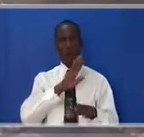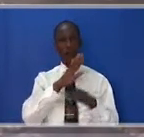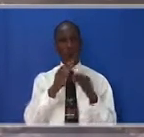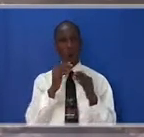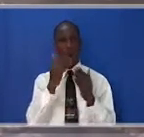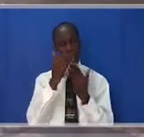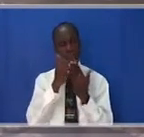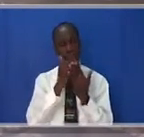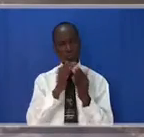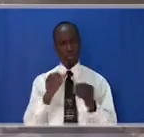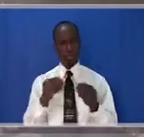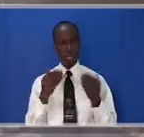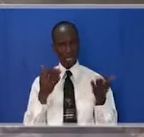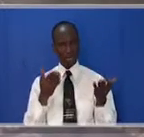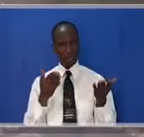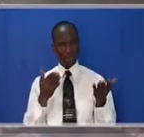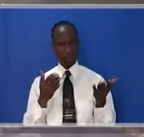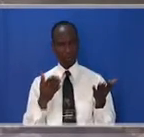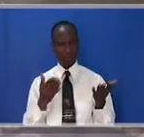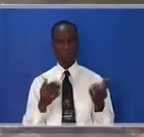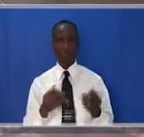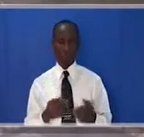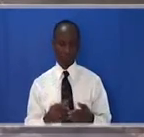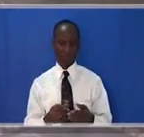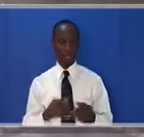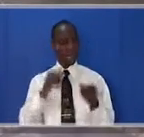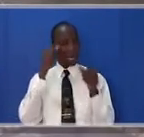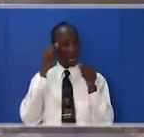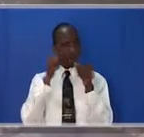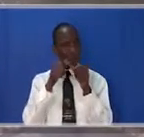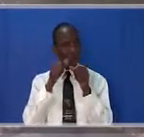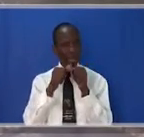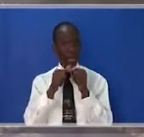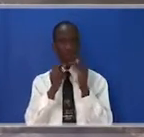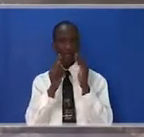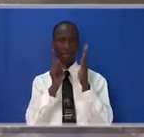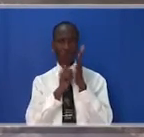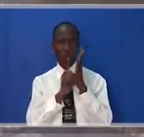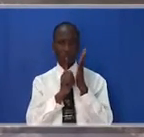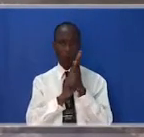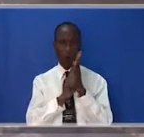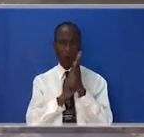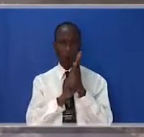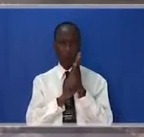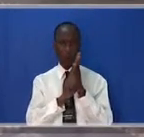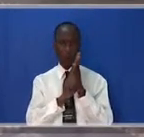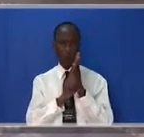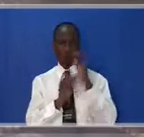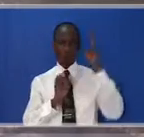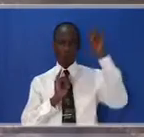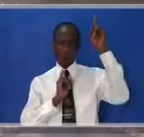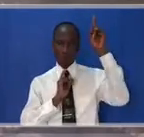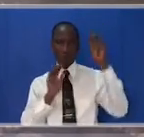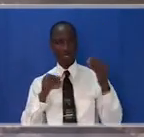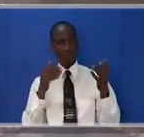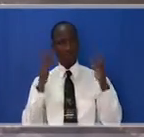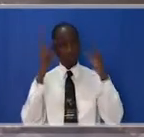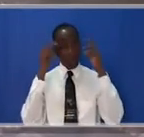judgments." Remember the law of Moses, my servant, which I commanded him in